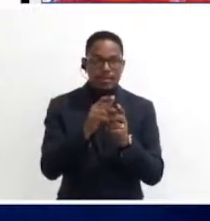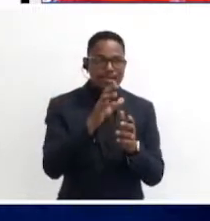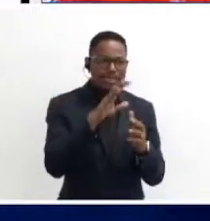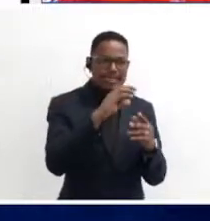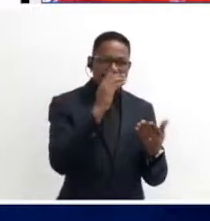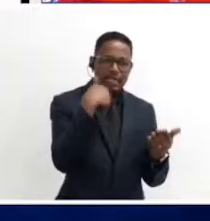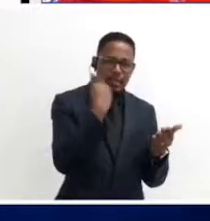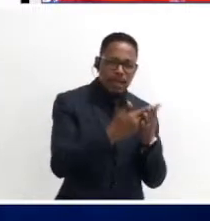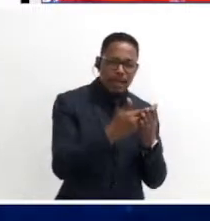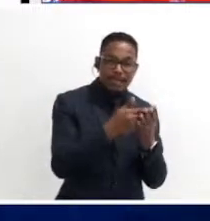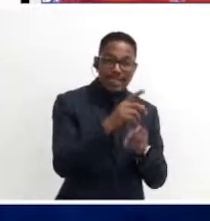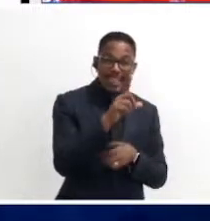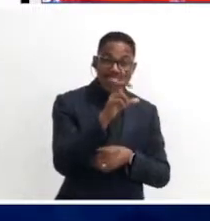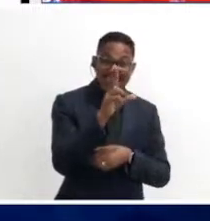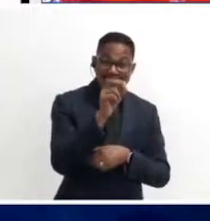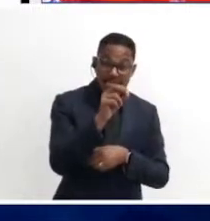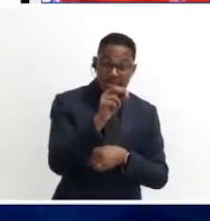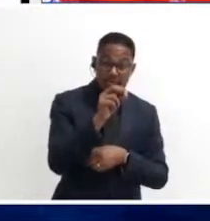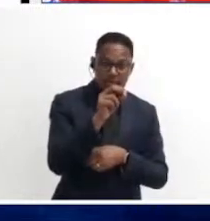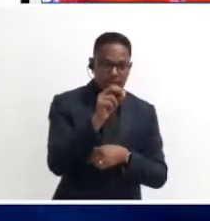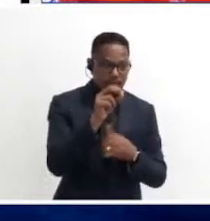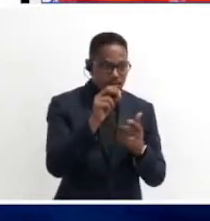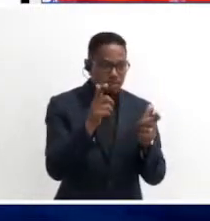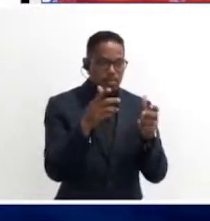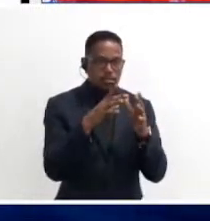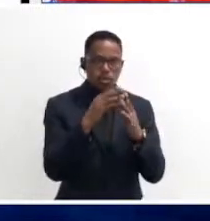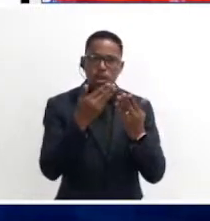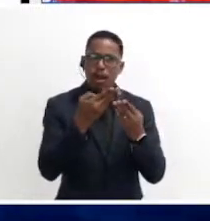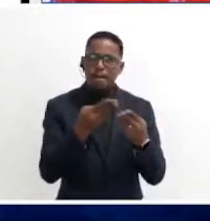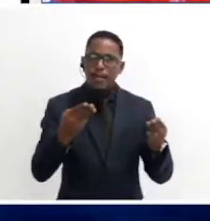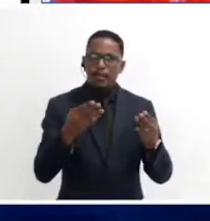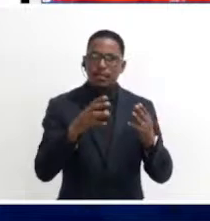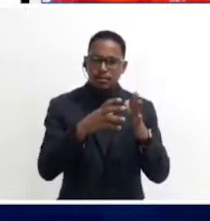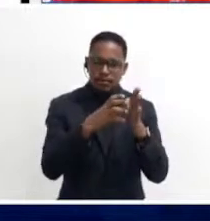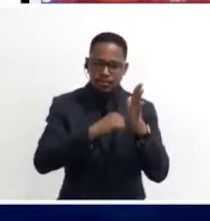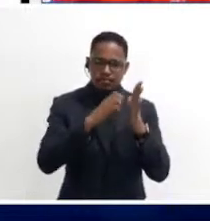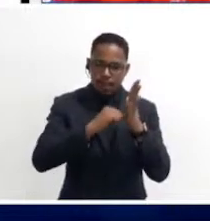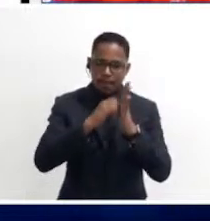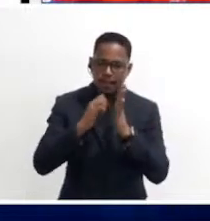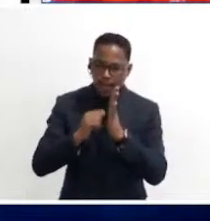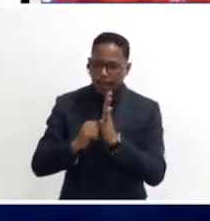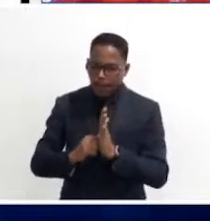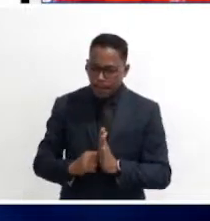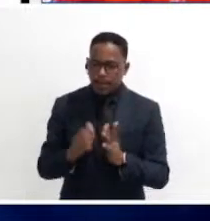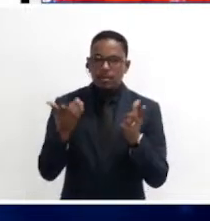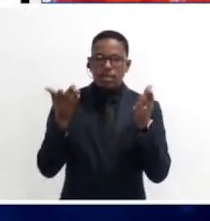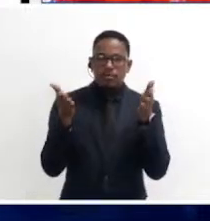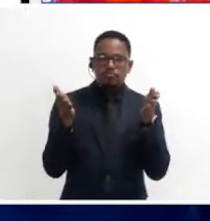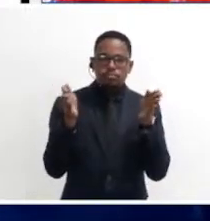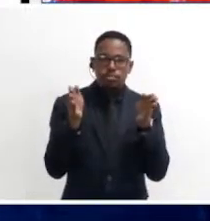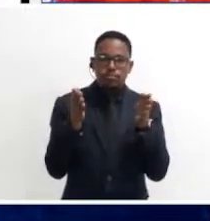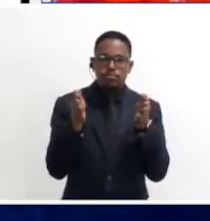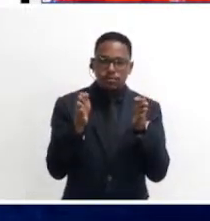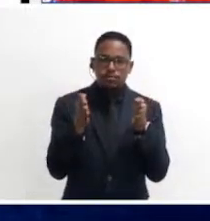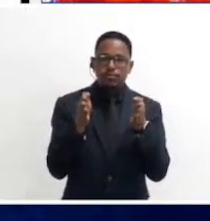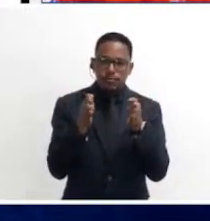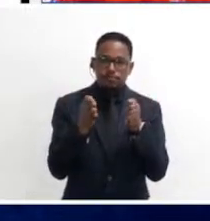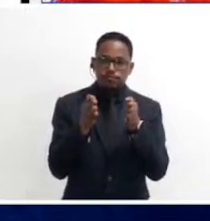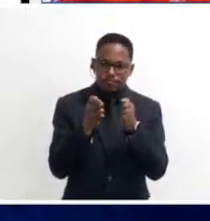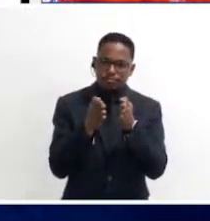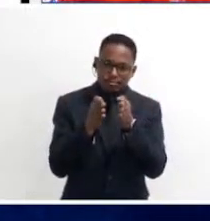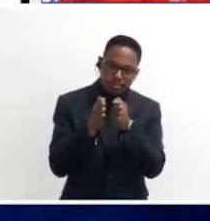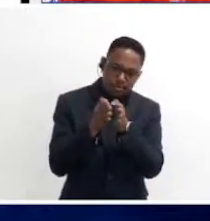before it goes in the package. And as a reference, copier paper is 100 microns thick. So it's very